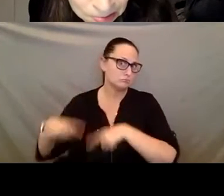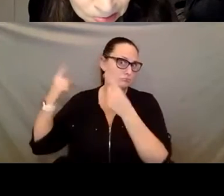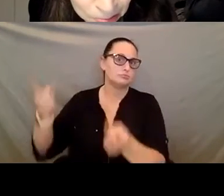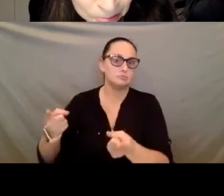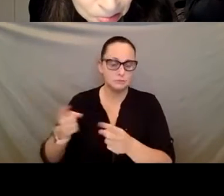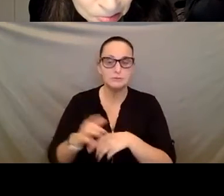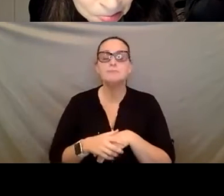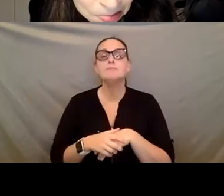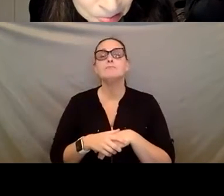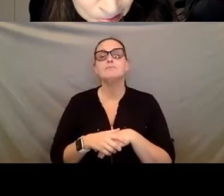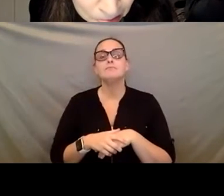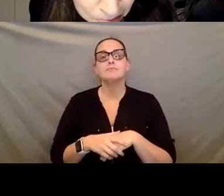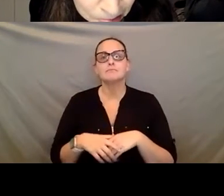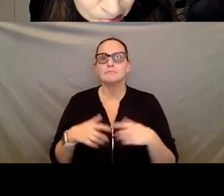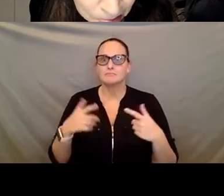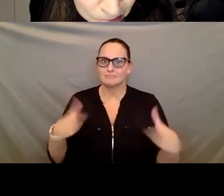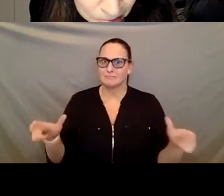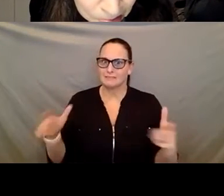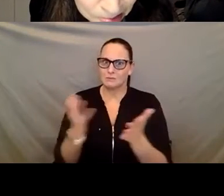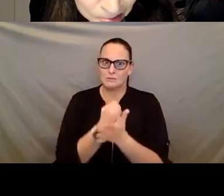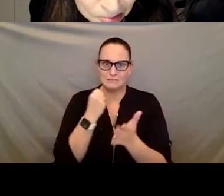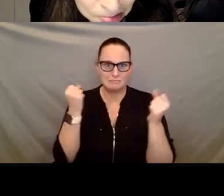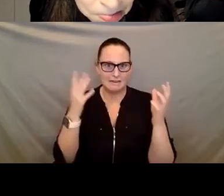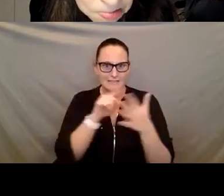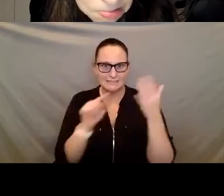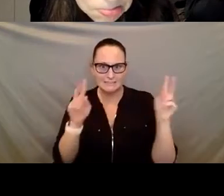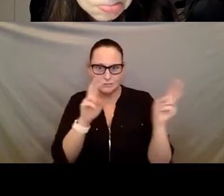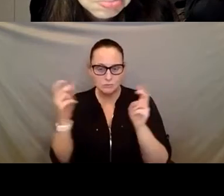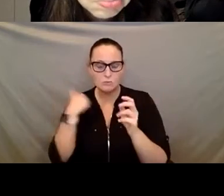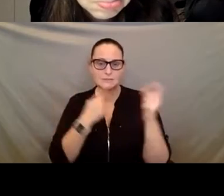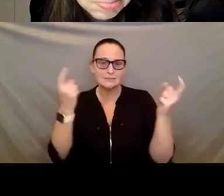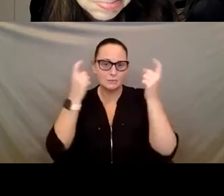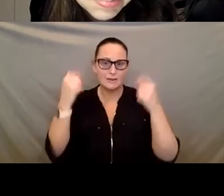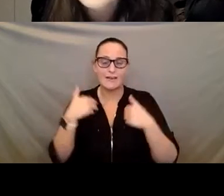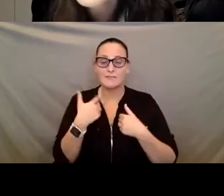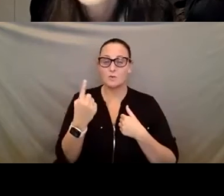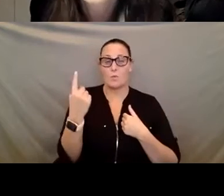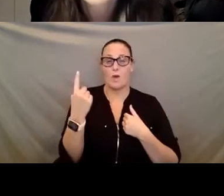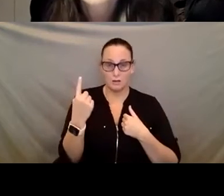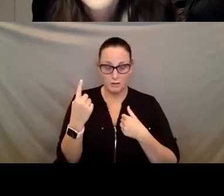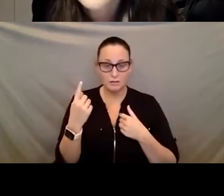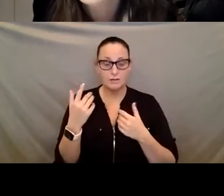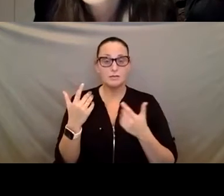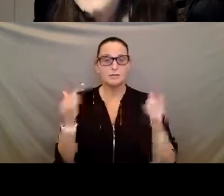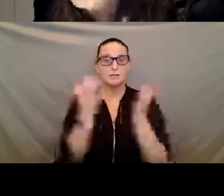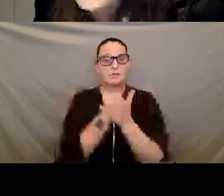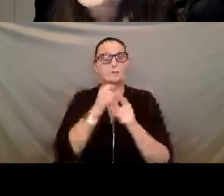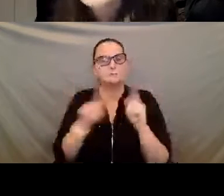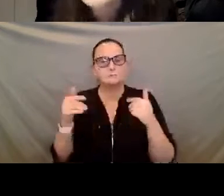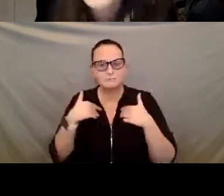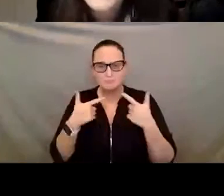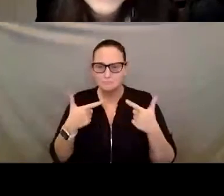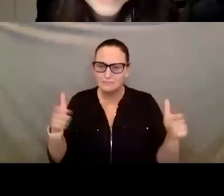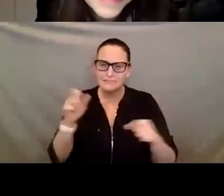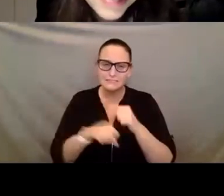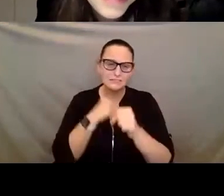so it was a huge win. Many of these issues, we would have just celebrated having one of these big wins, but having such a huge